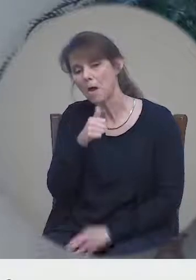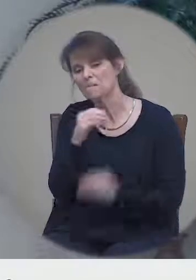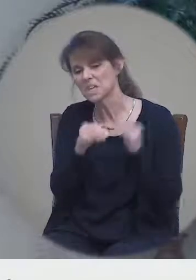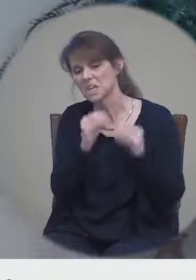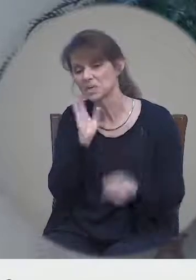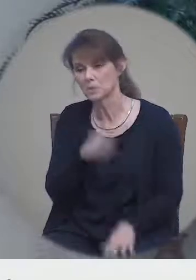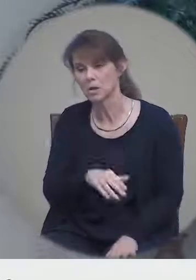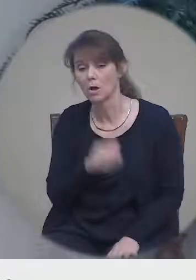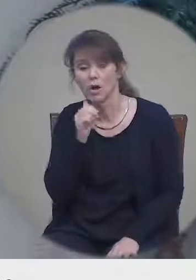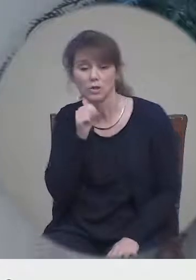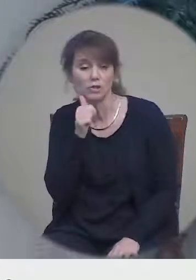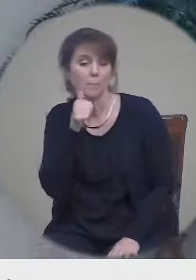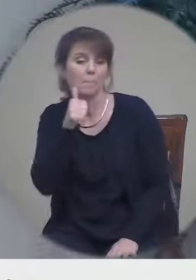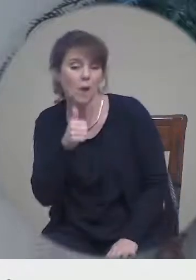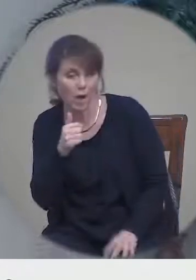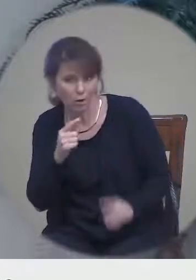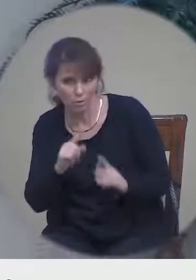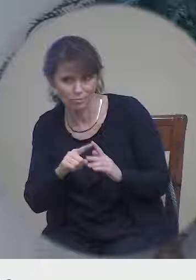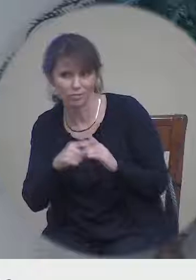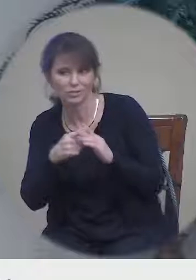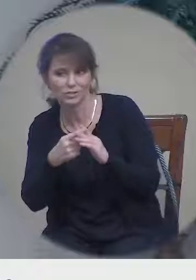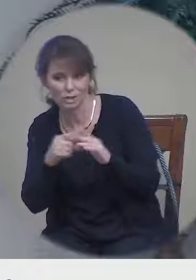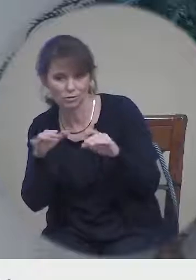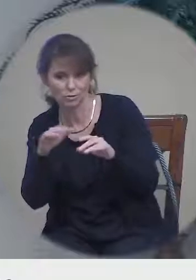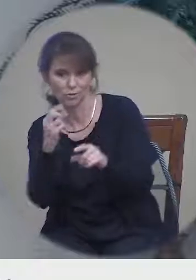I'll start doing right whenever.